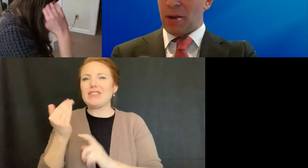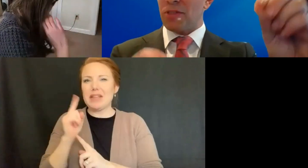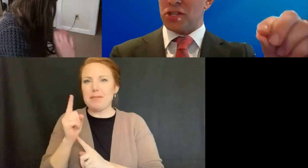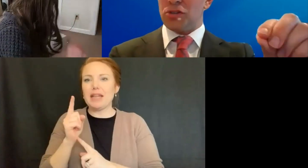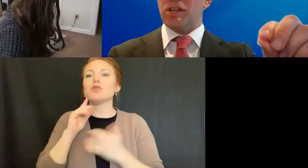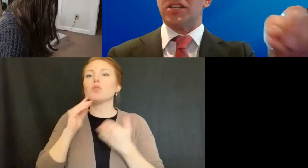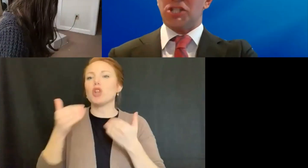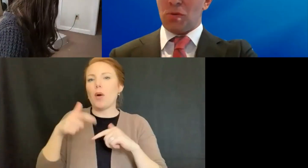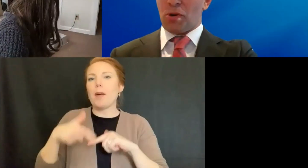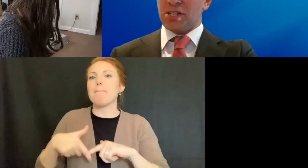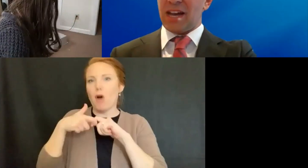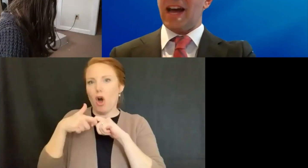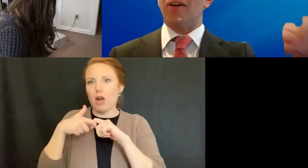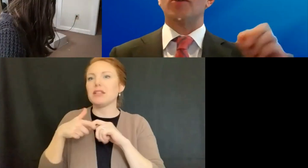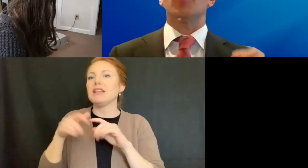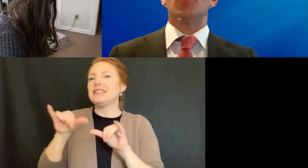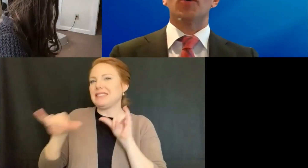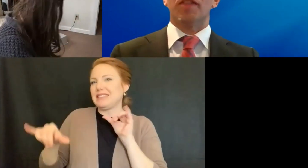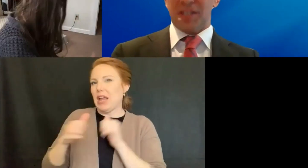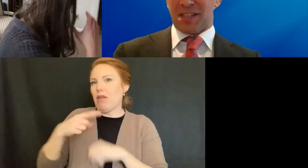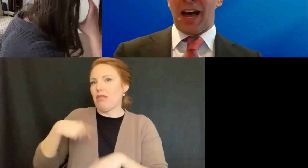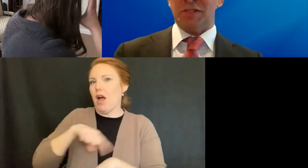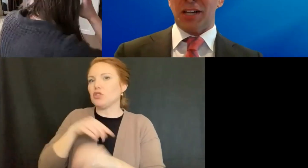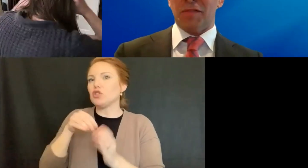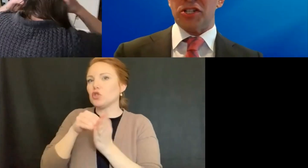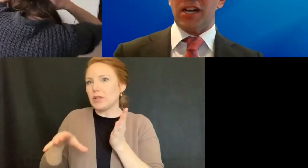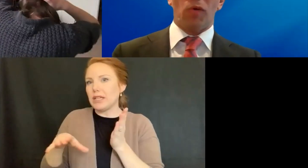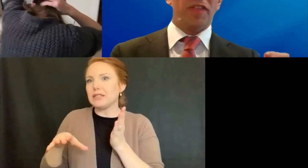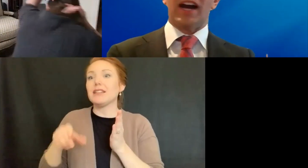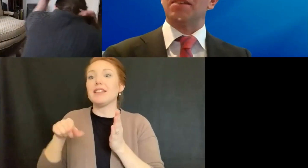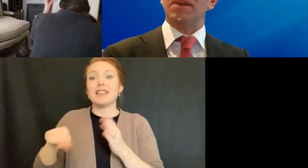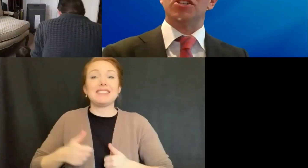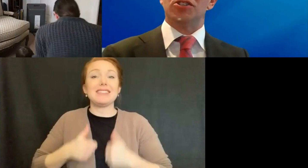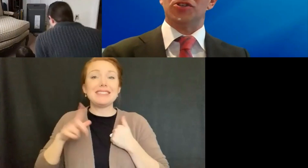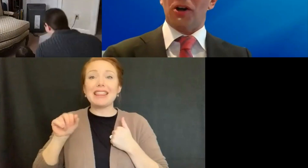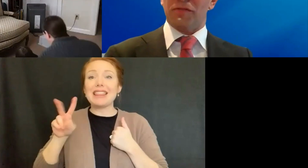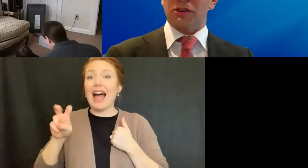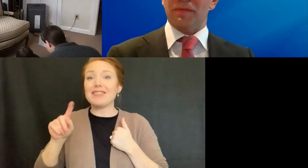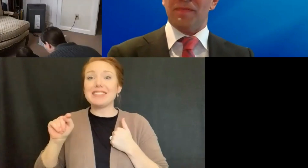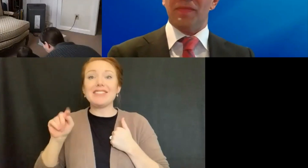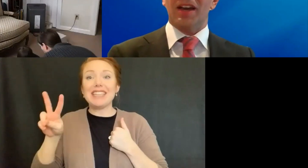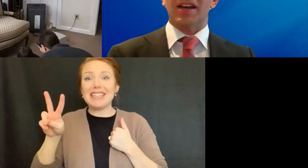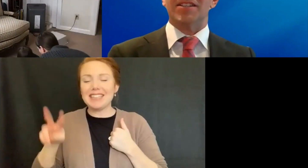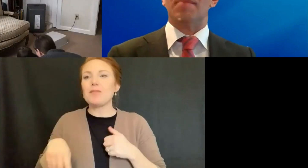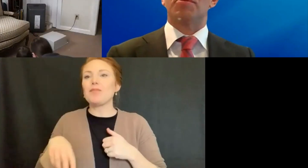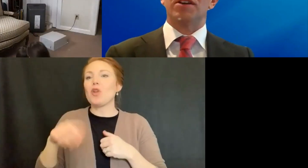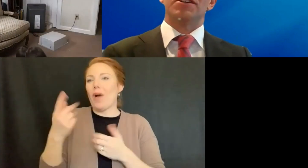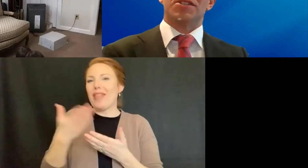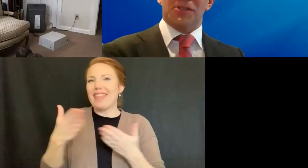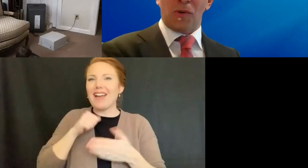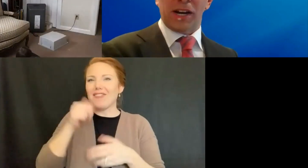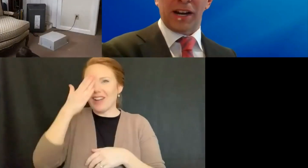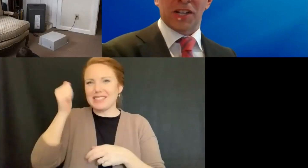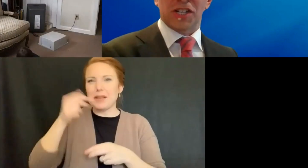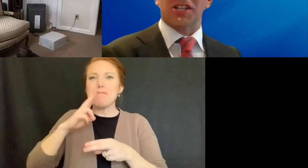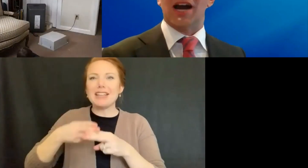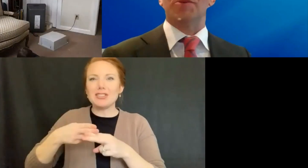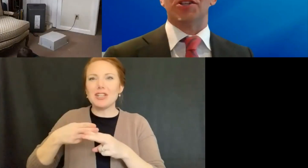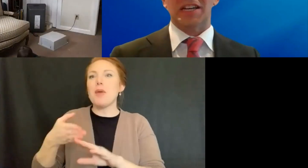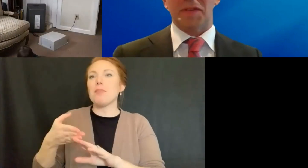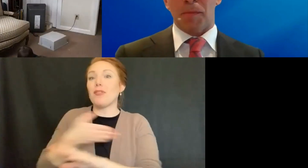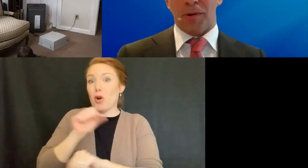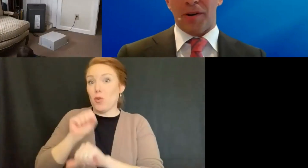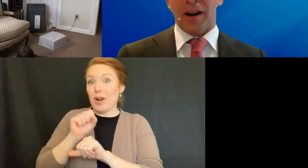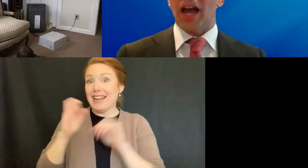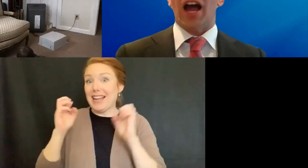pause. Stay with us, students, as she works that out. This is live television. And one thing I didn't mention to all of you is that previous to working in education,